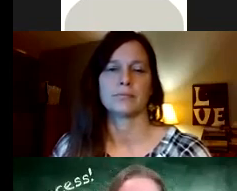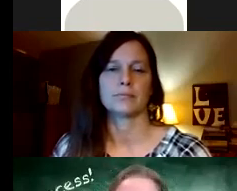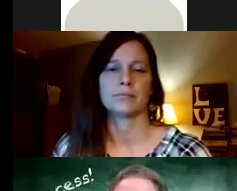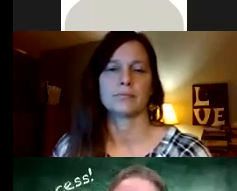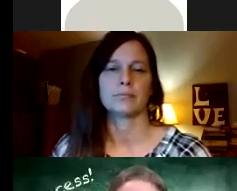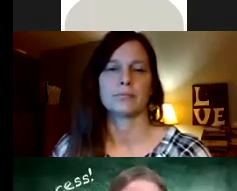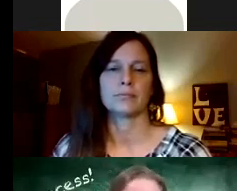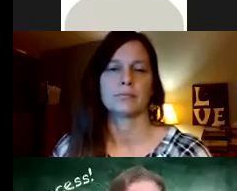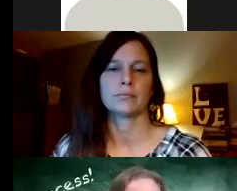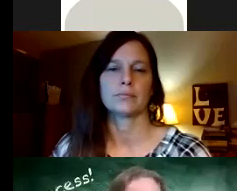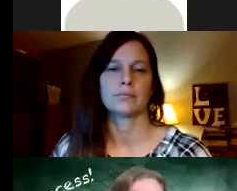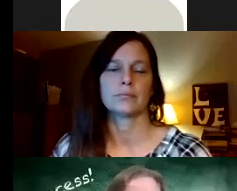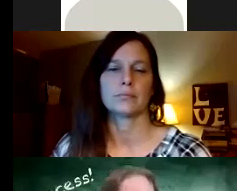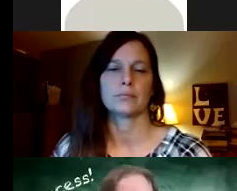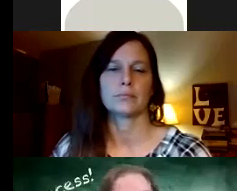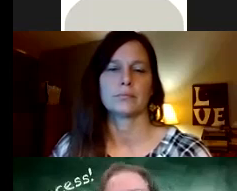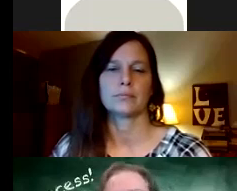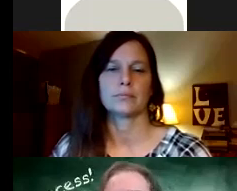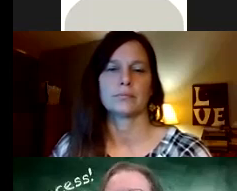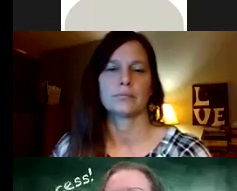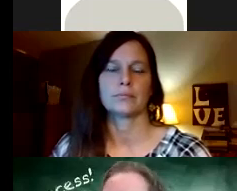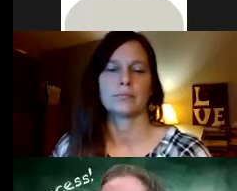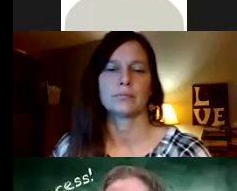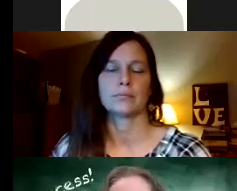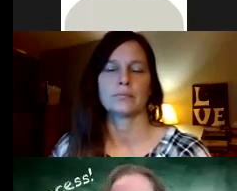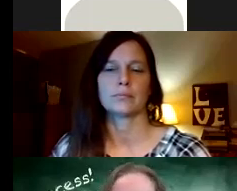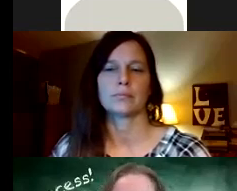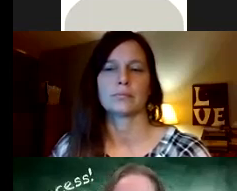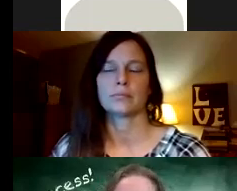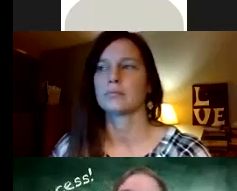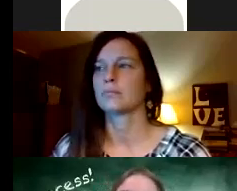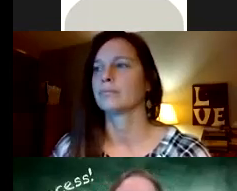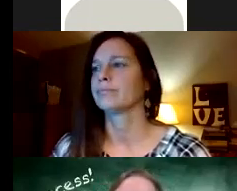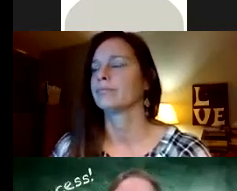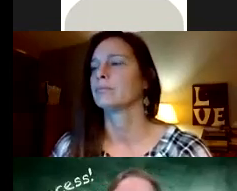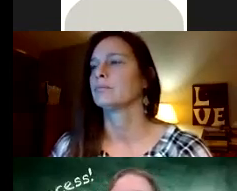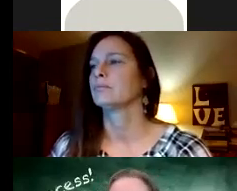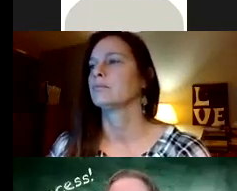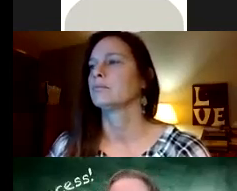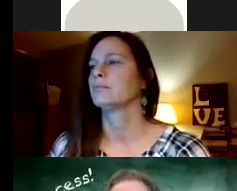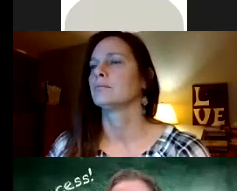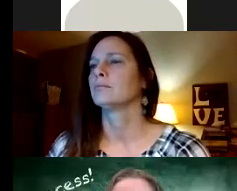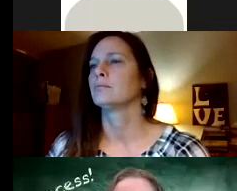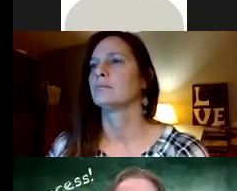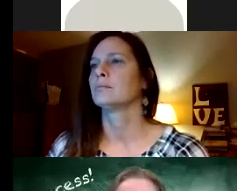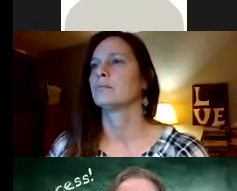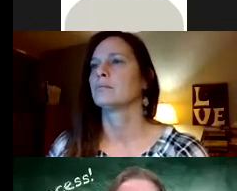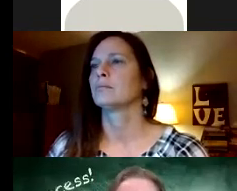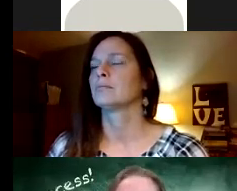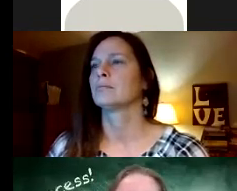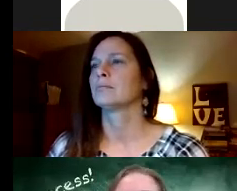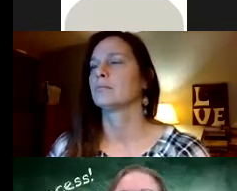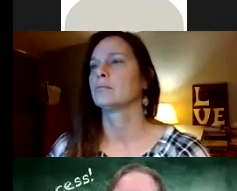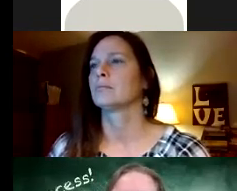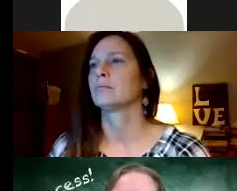it doesn't matter exactly what angle you're coming at the FAFSA from, it's always going to be that same FSA ID that's tied to you and your